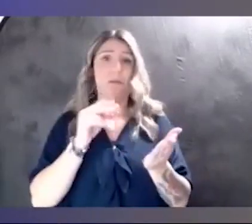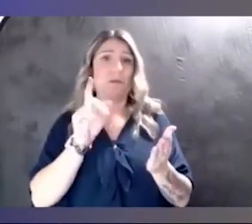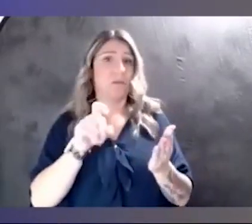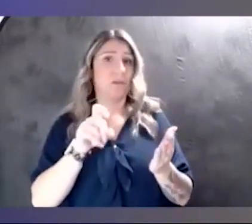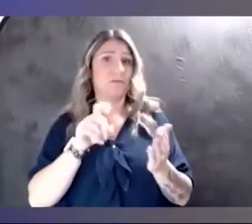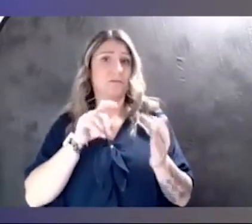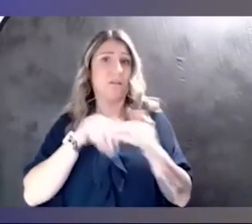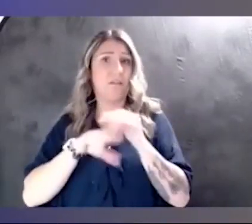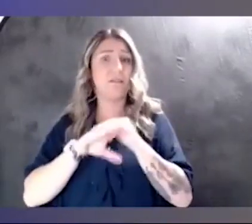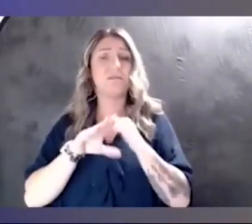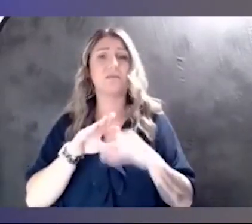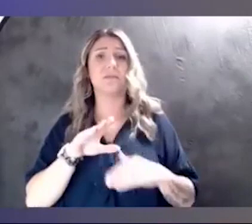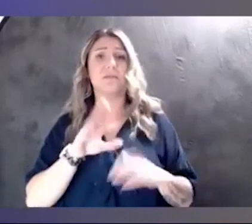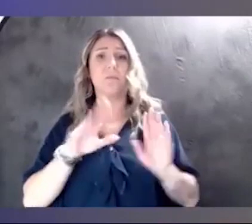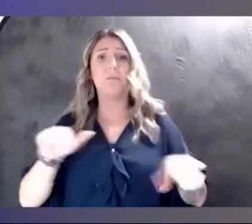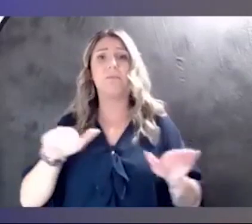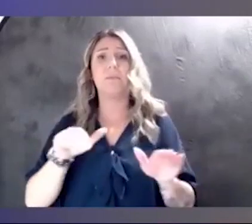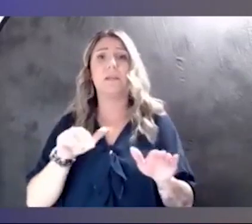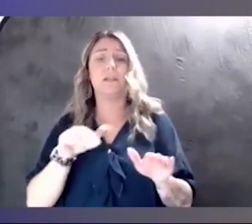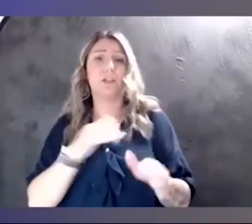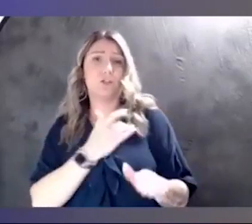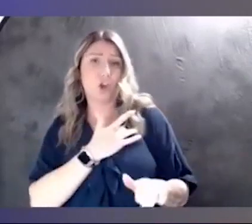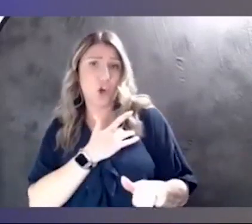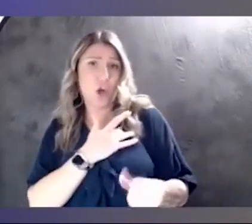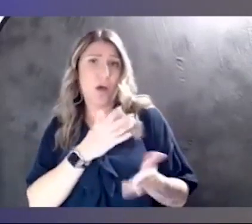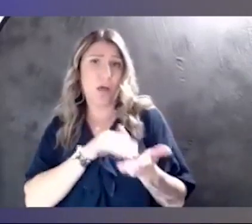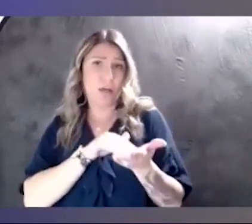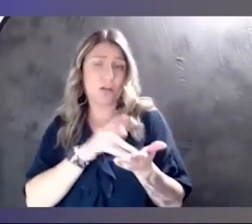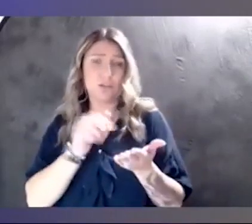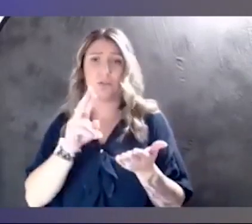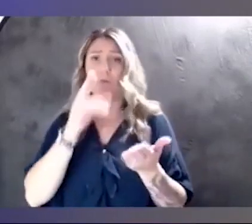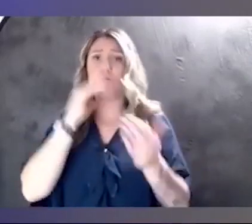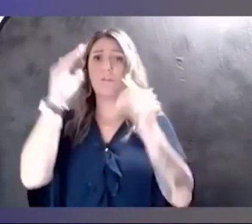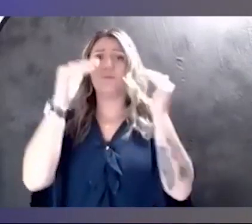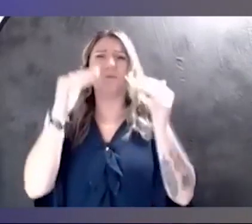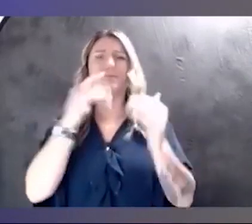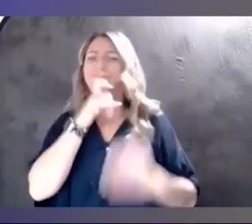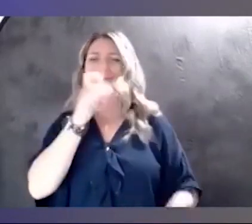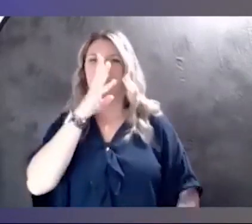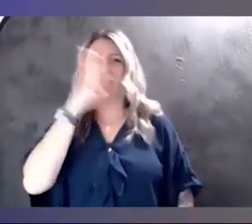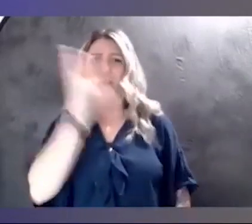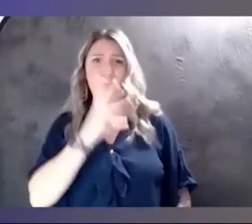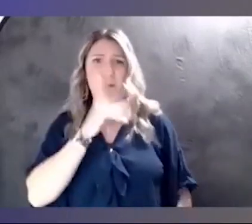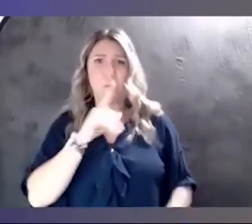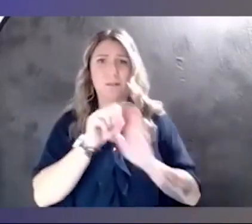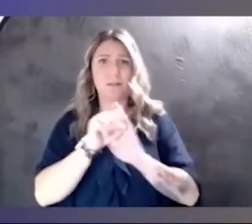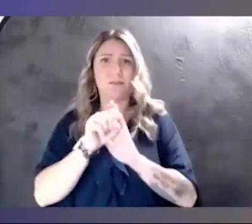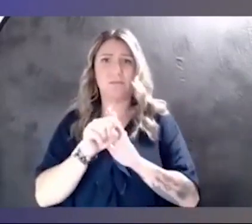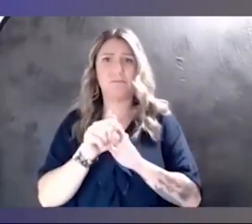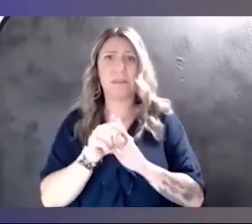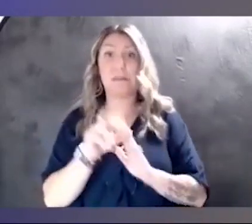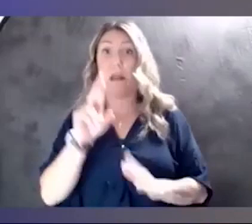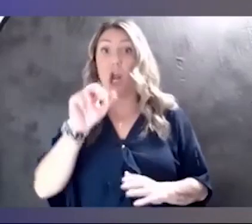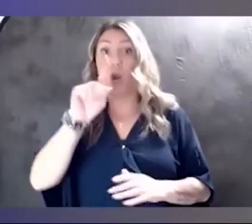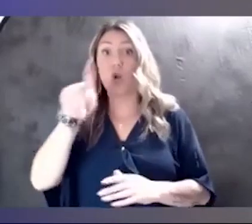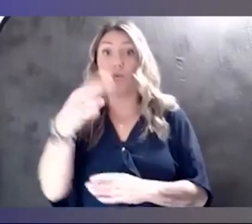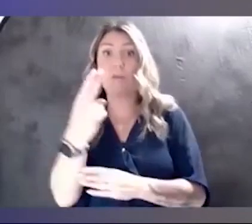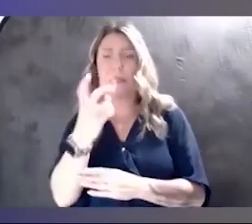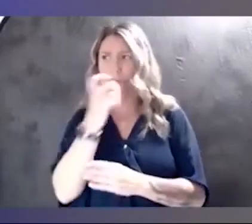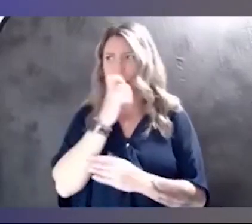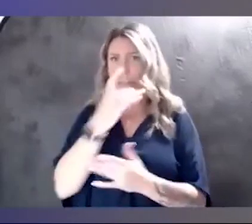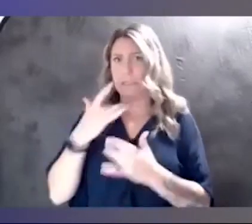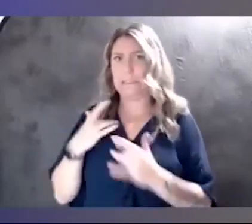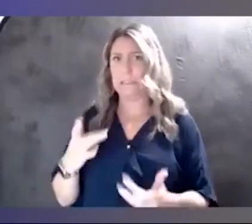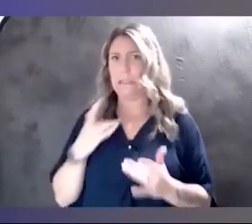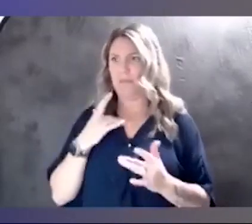pediatric cardiologist or adult cardiologist. You don't ignore symptoms regardless. Even a rash that looks unusual to you. You don't just say,